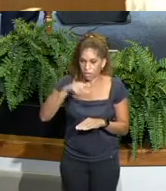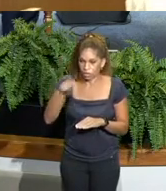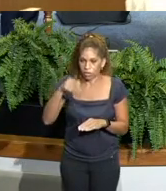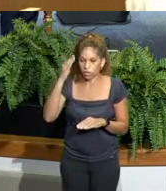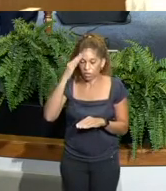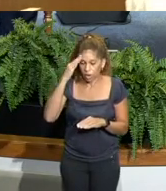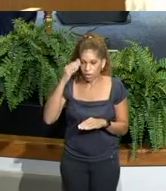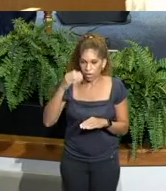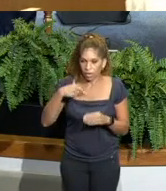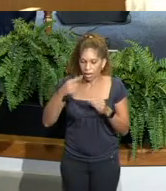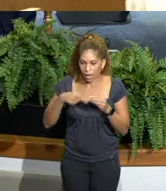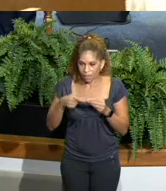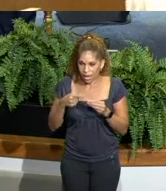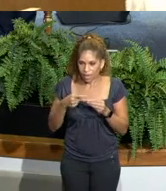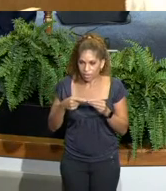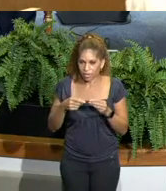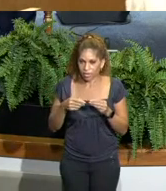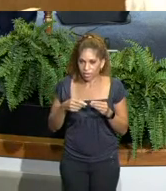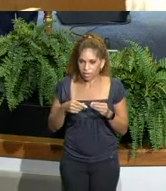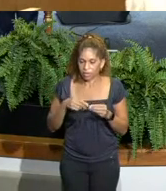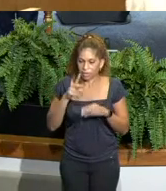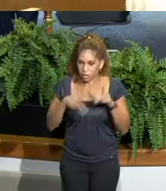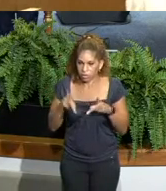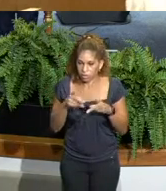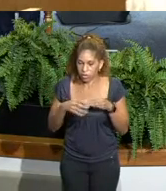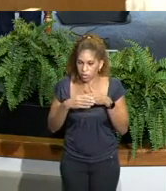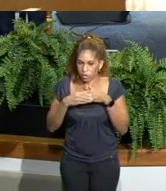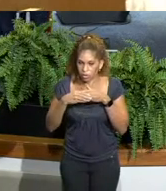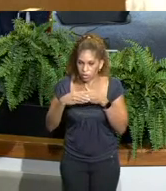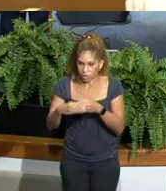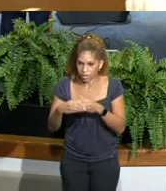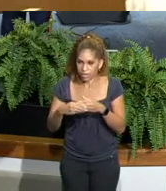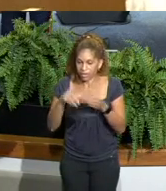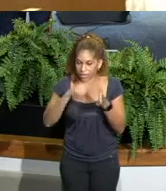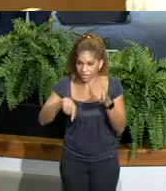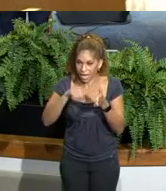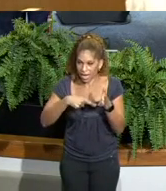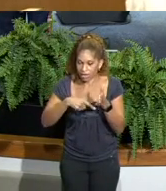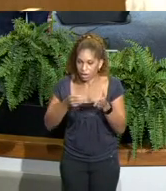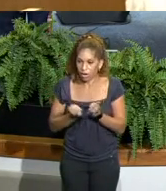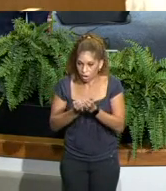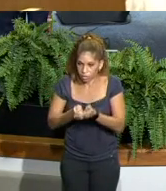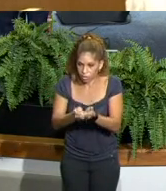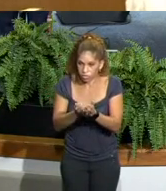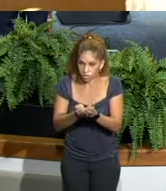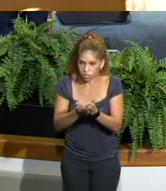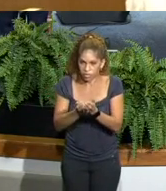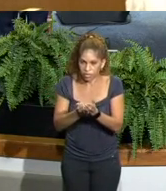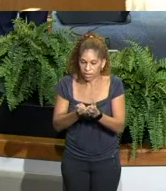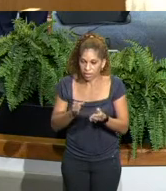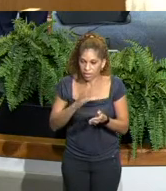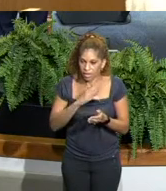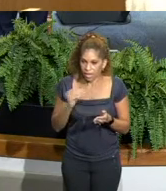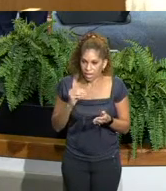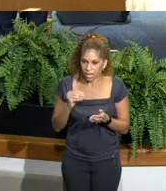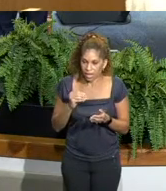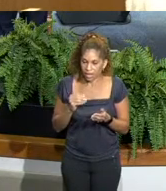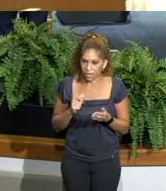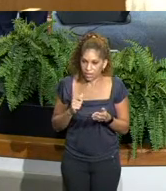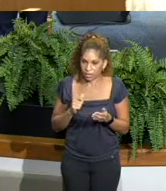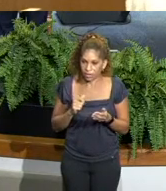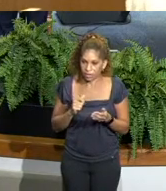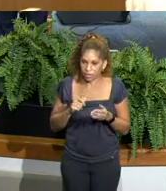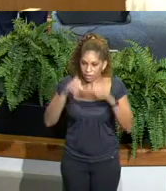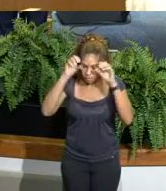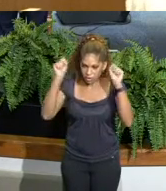Senku, who led the revolt against on the ship. When John Quincy Adams said to Senku,